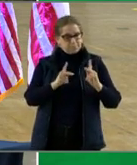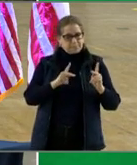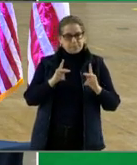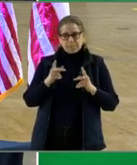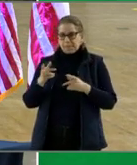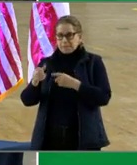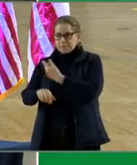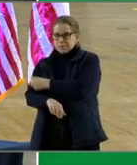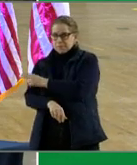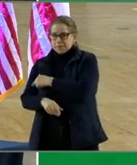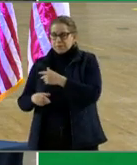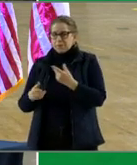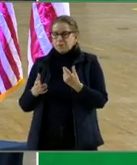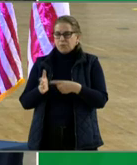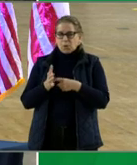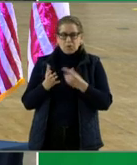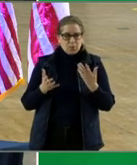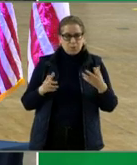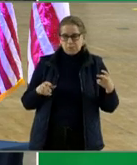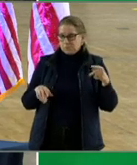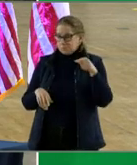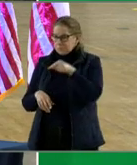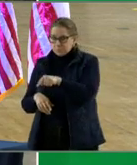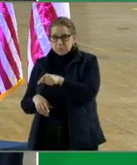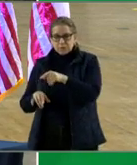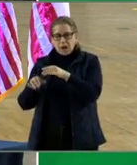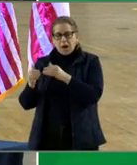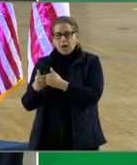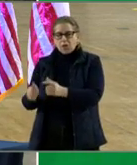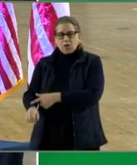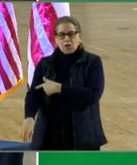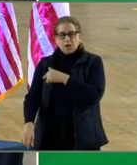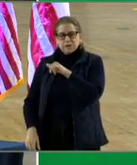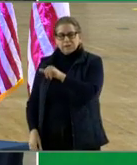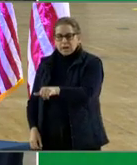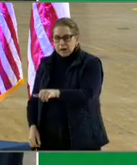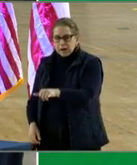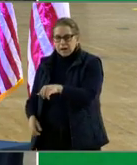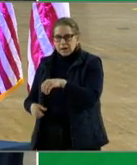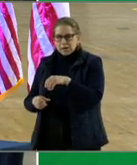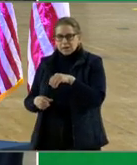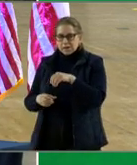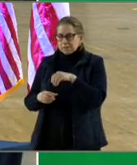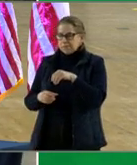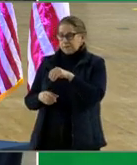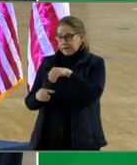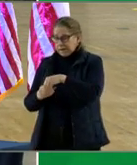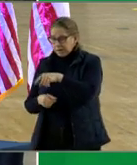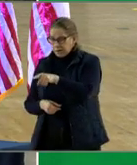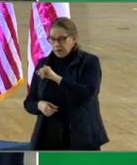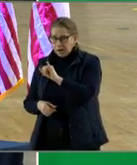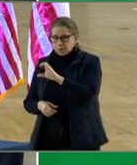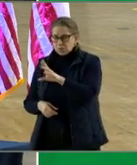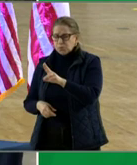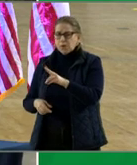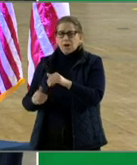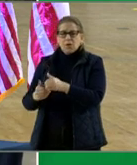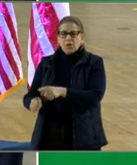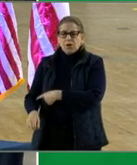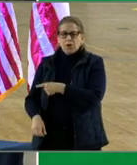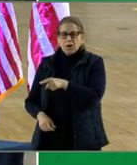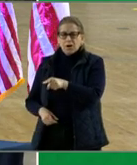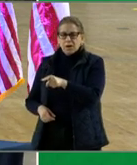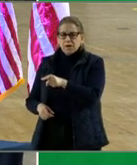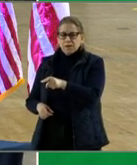staying in the hospital, how many days do people spend in the intensive care unit. As we have more and more information about what is happening